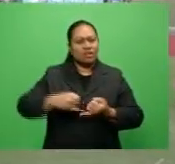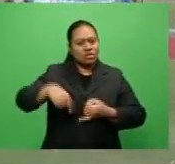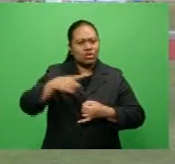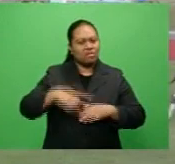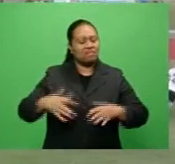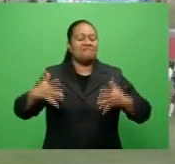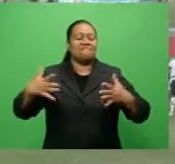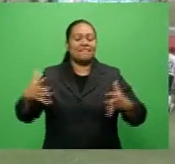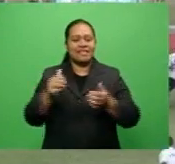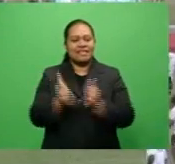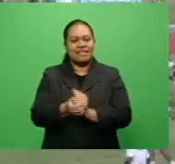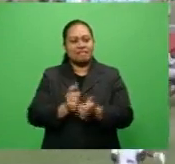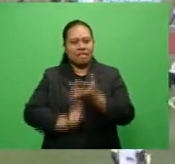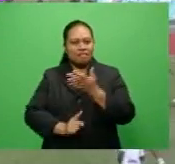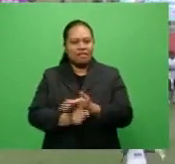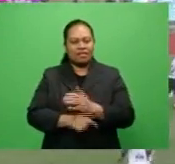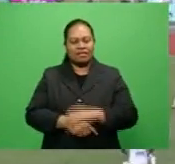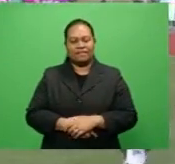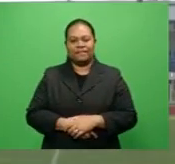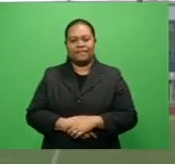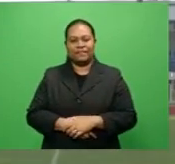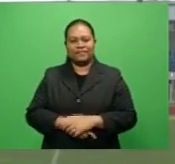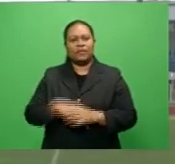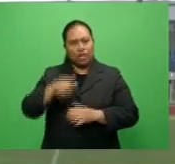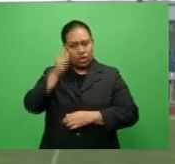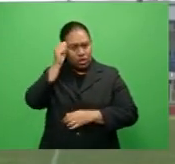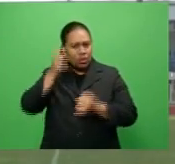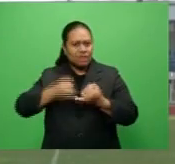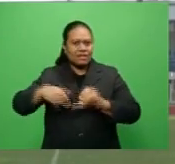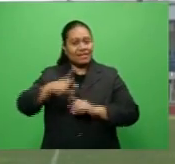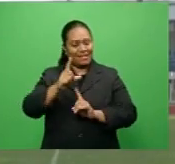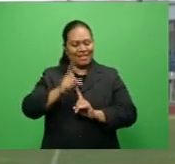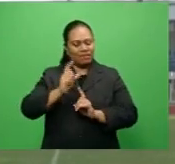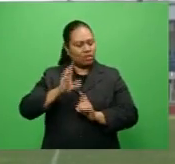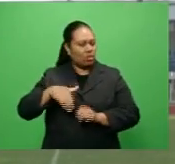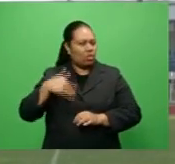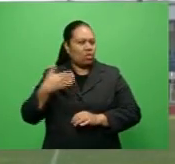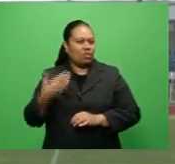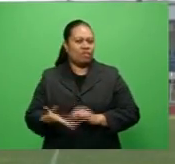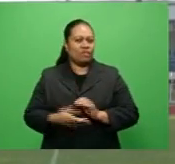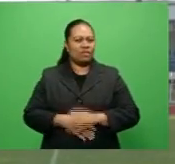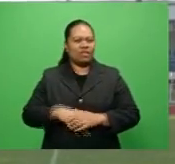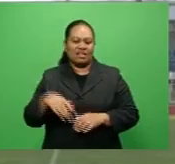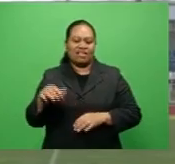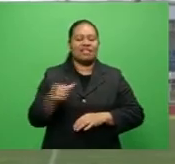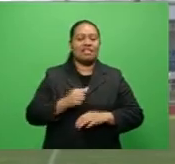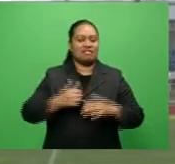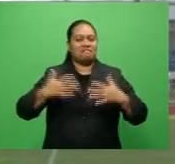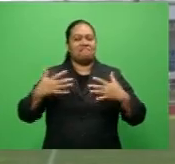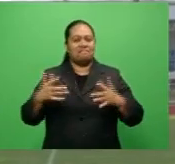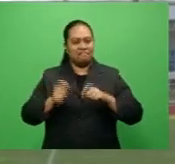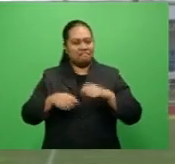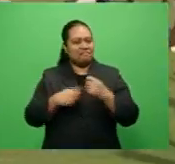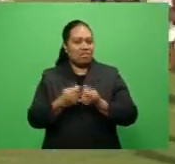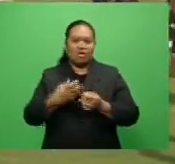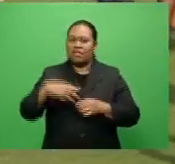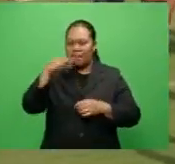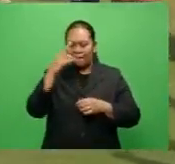game. We know what Suva is capable of. They got big forwards, they got big names